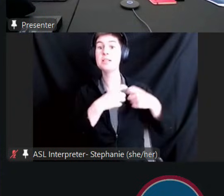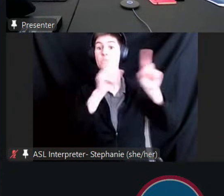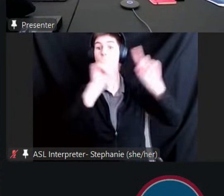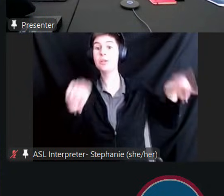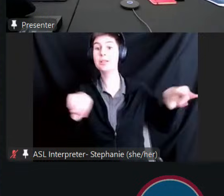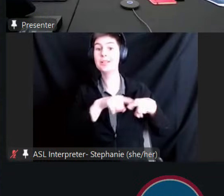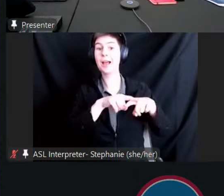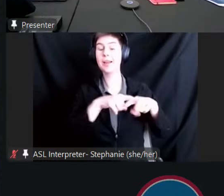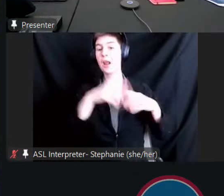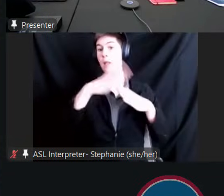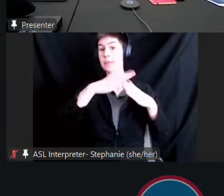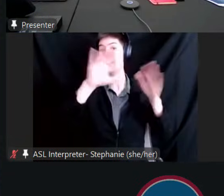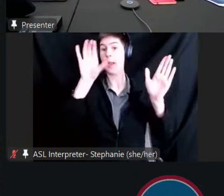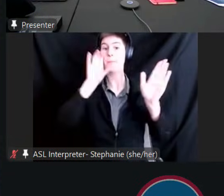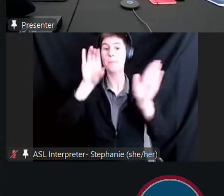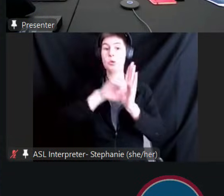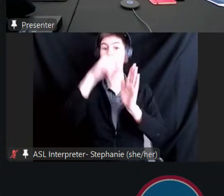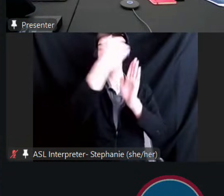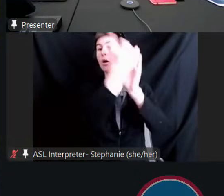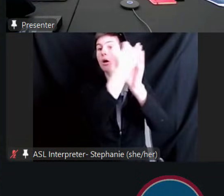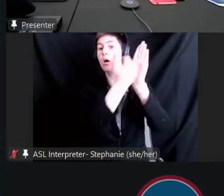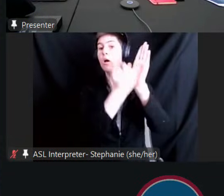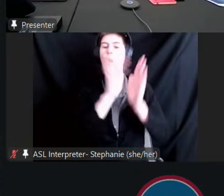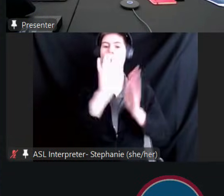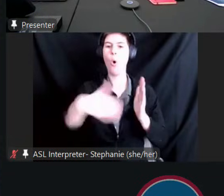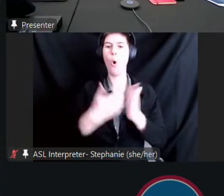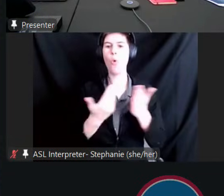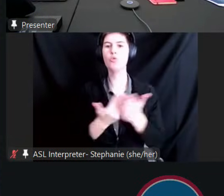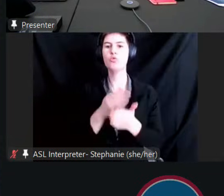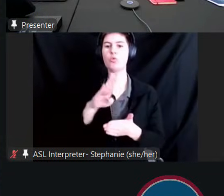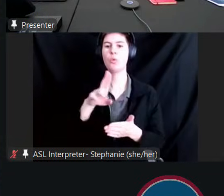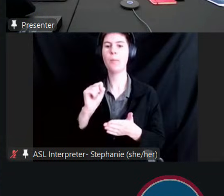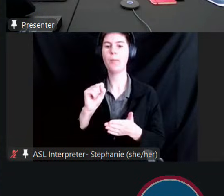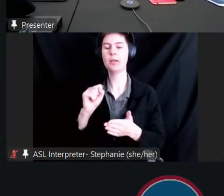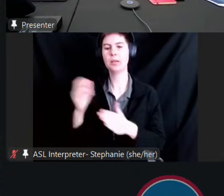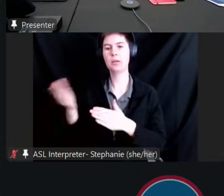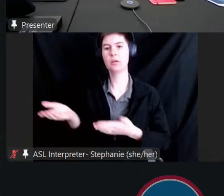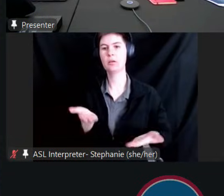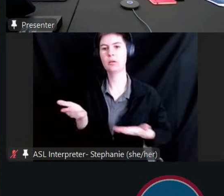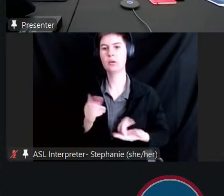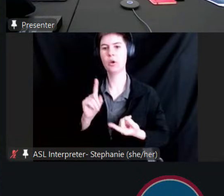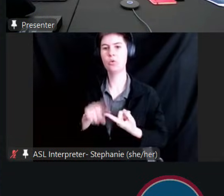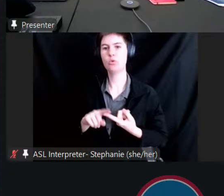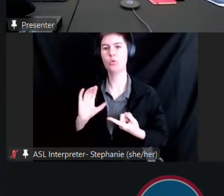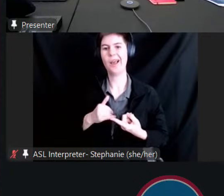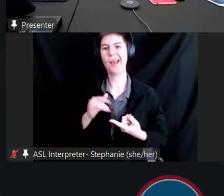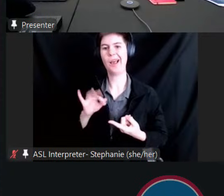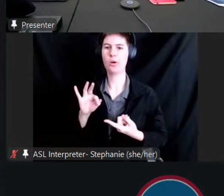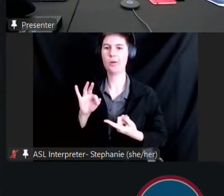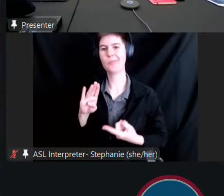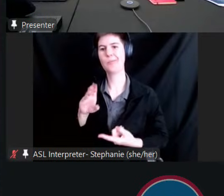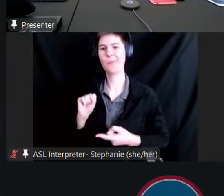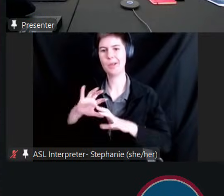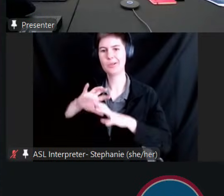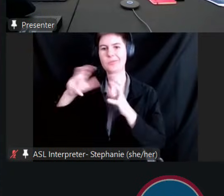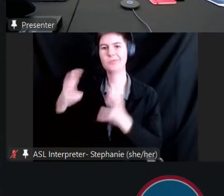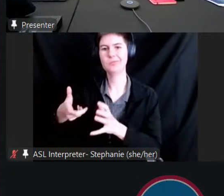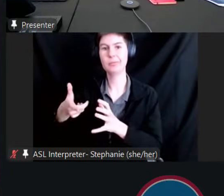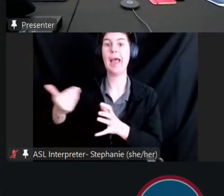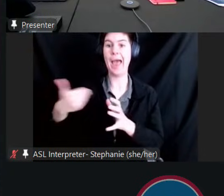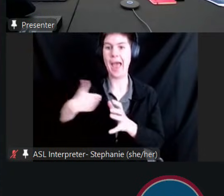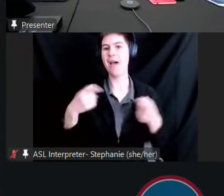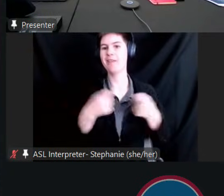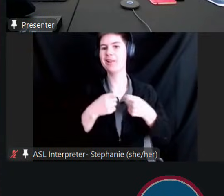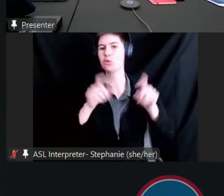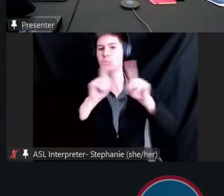fleet have these that give a lot more information about upcoming stops and transfers. There's also safety measures that are on the